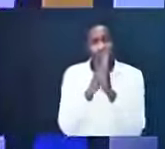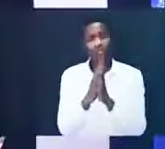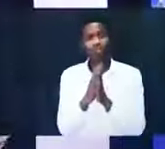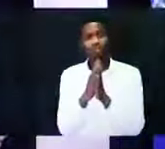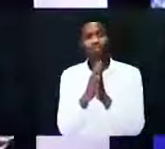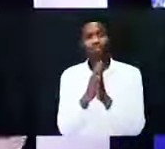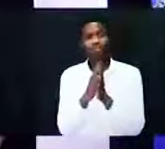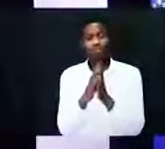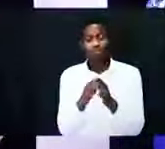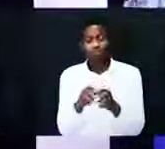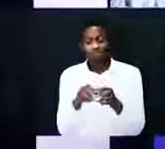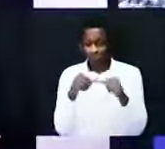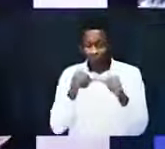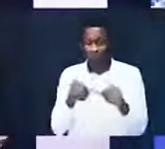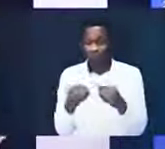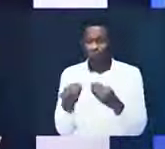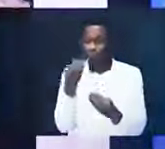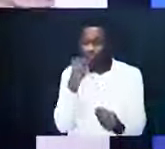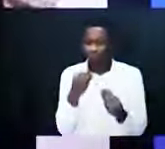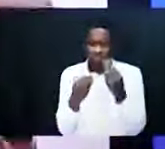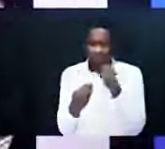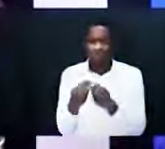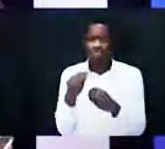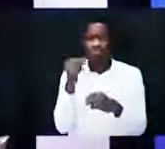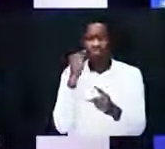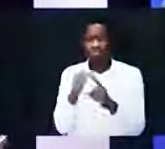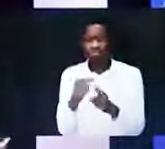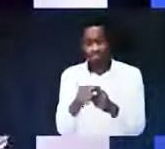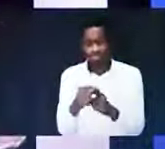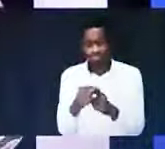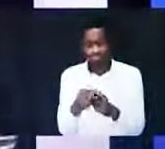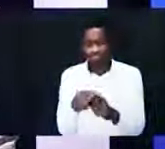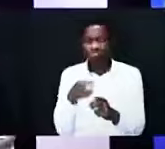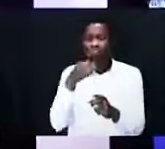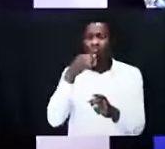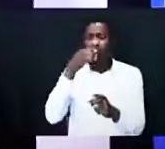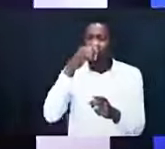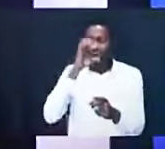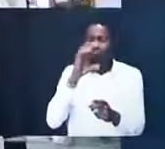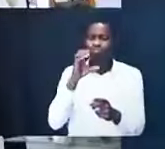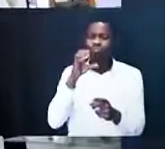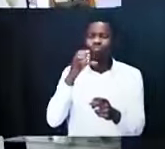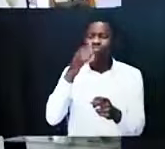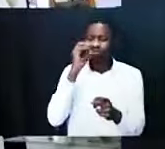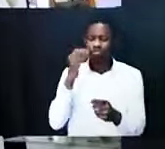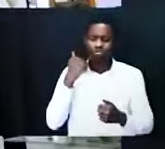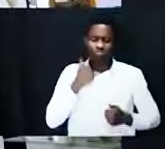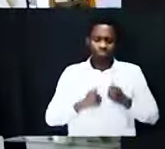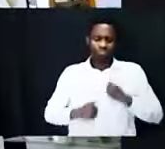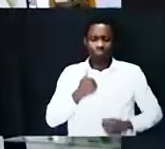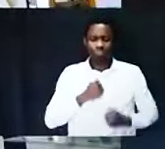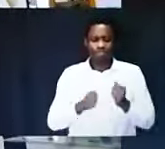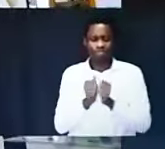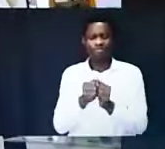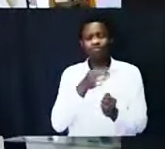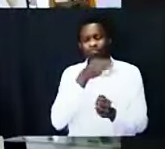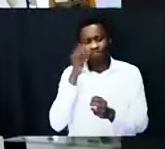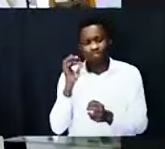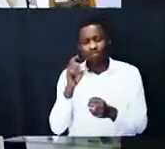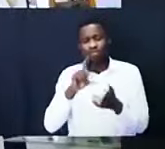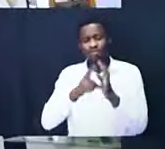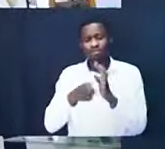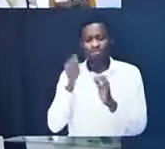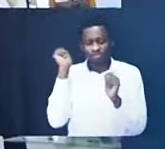prayer. Let us eat the word. Let us drink and bath fasting. And we will change